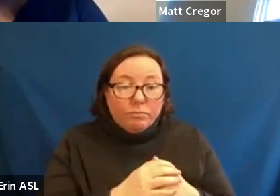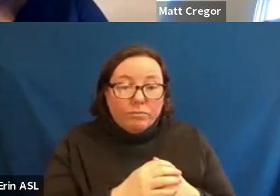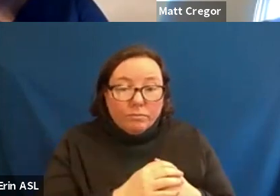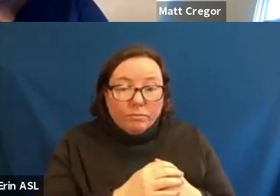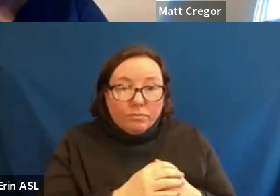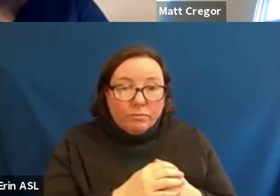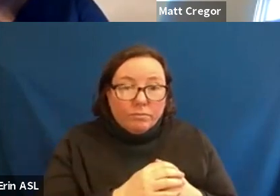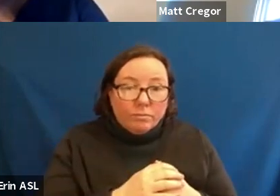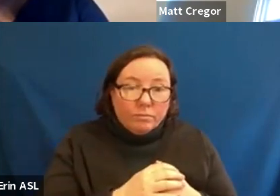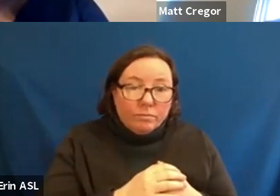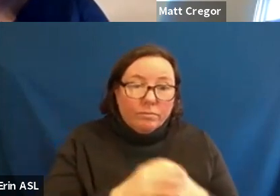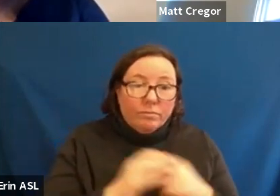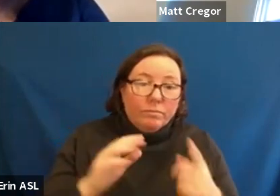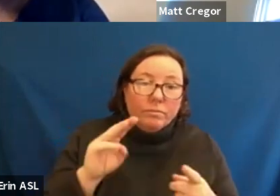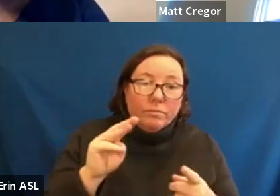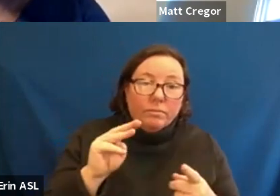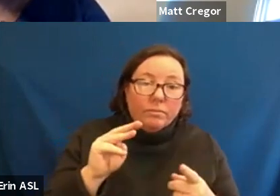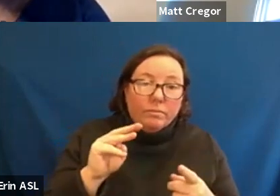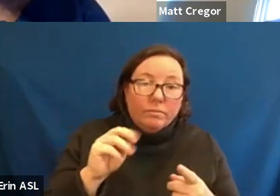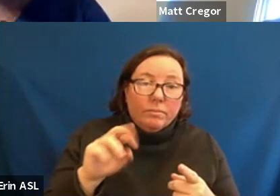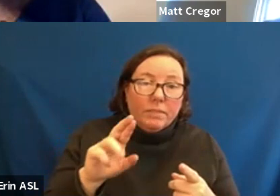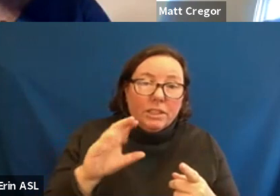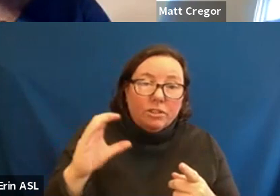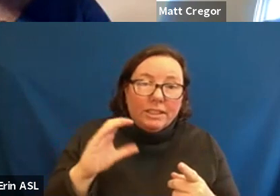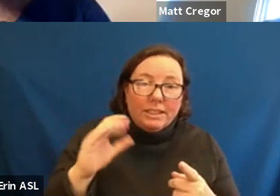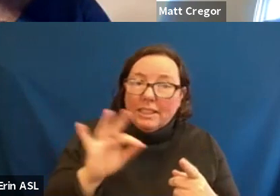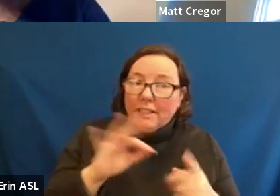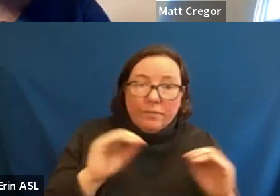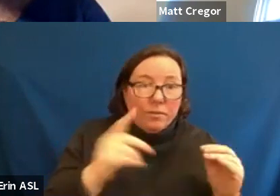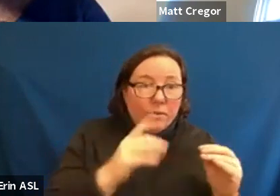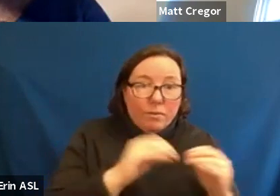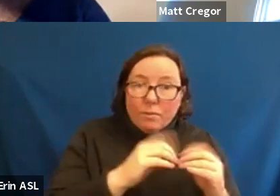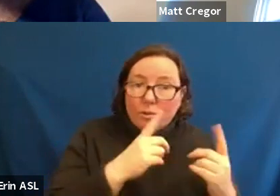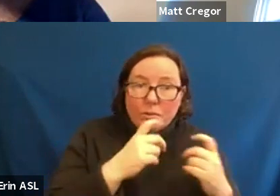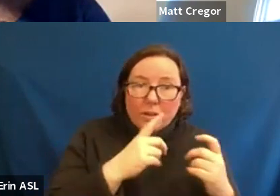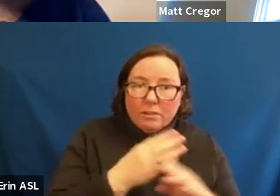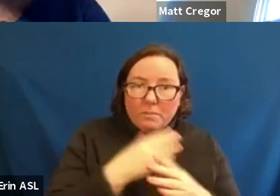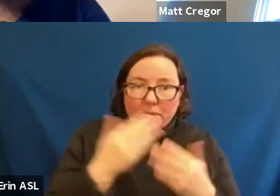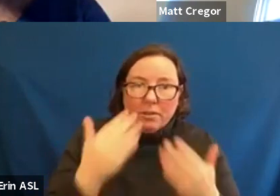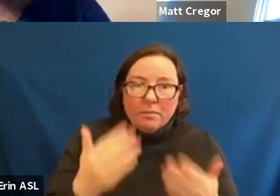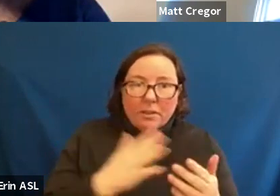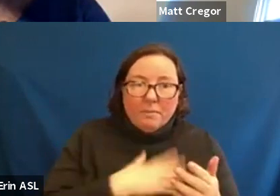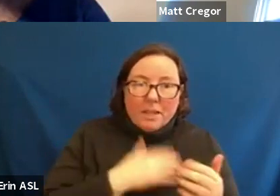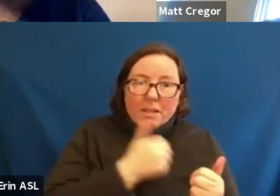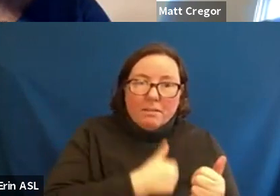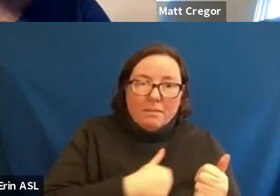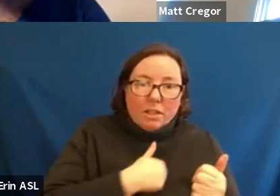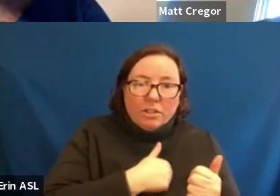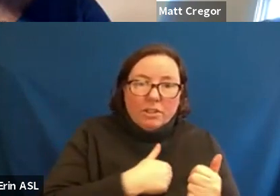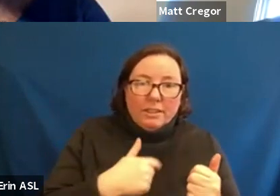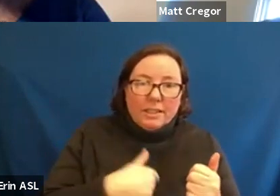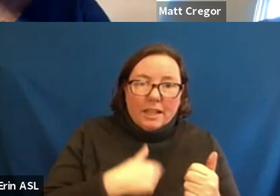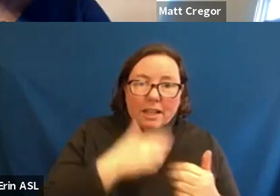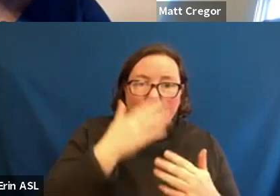Or Before we move on, Ms. Sullivan, if there are no more questions, my apologies, I did